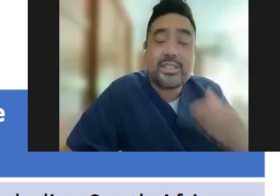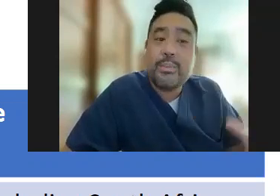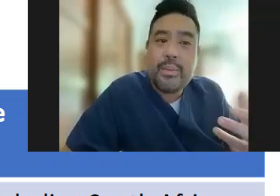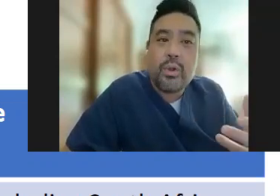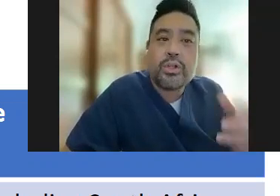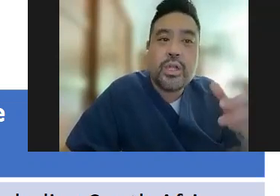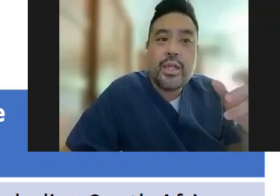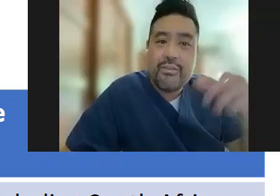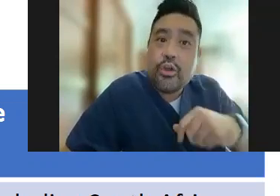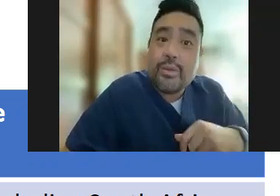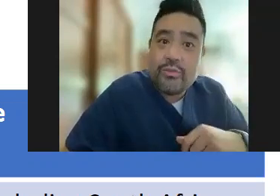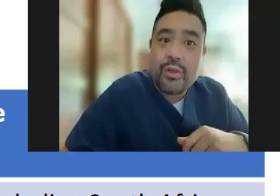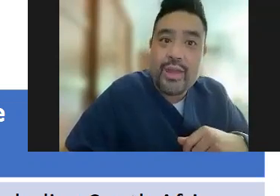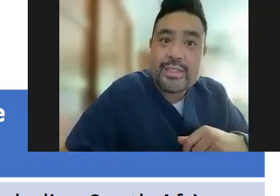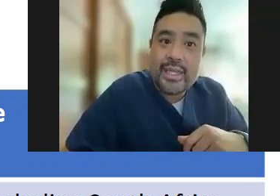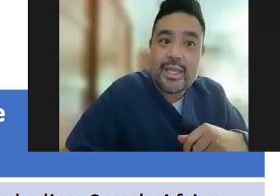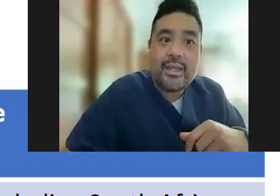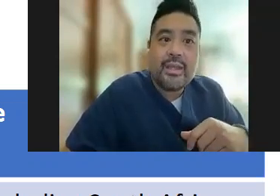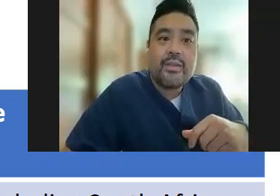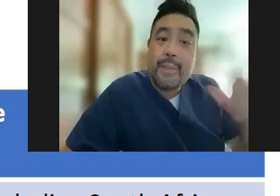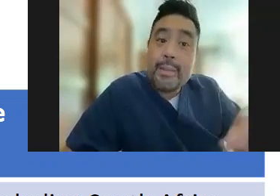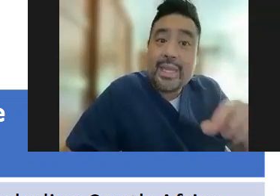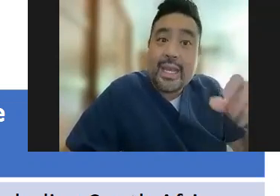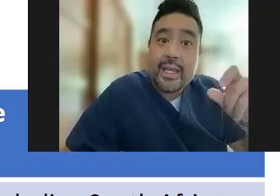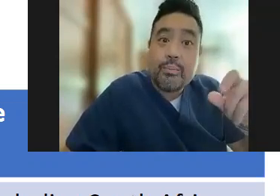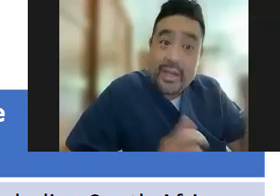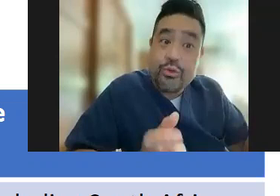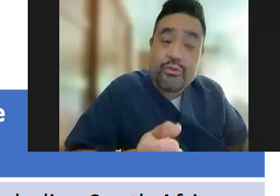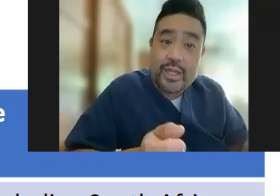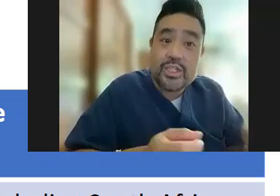cases of that. Some people are, even though they've been fully vaccinated, they might be